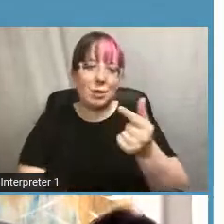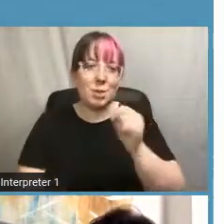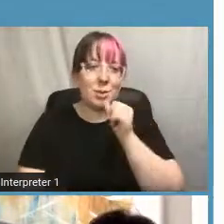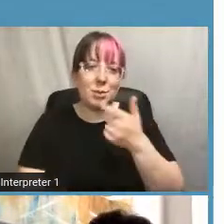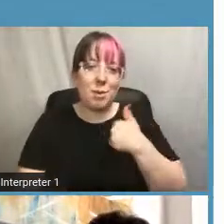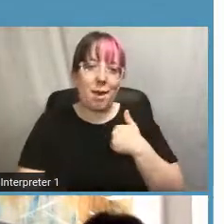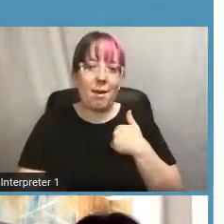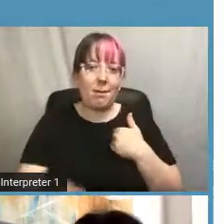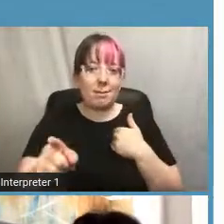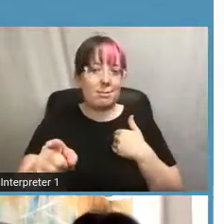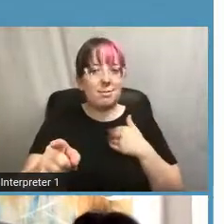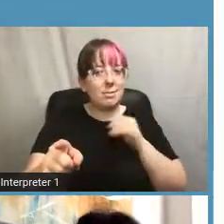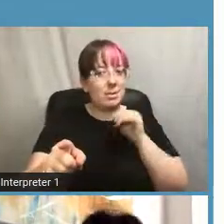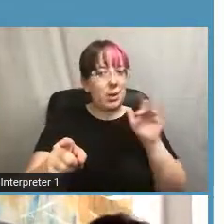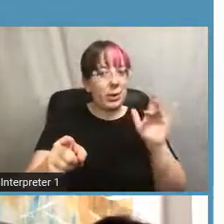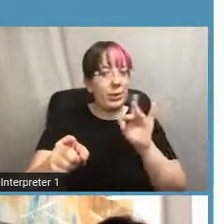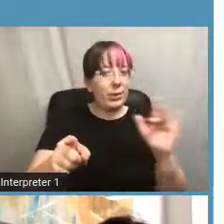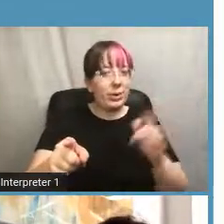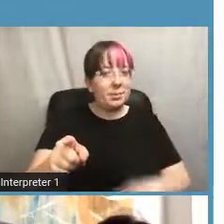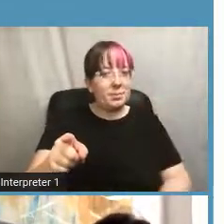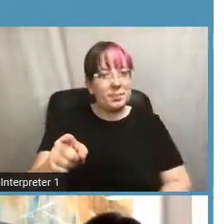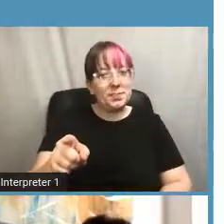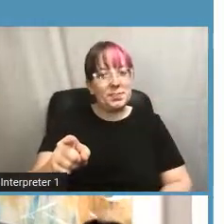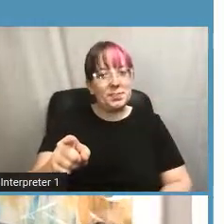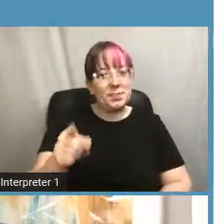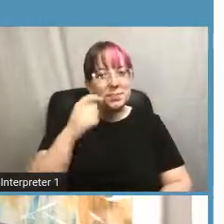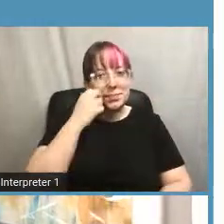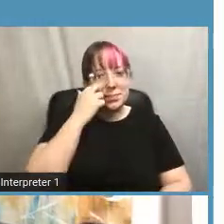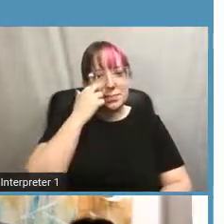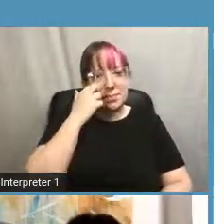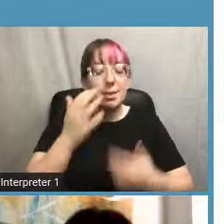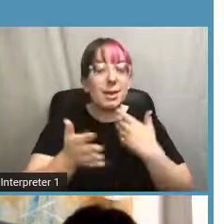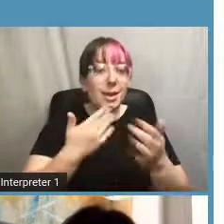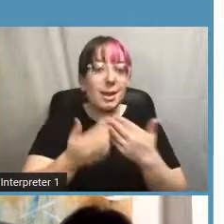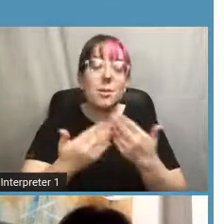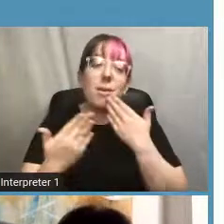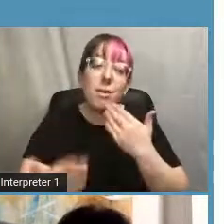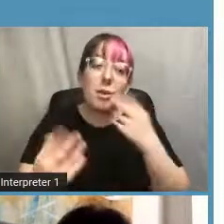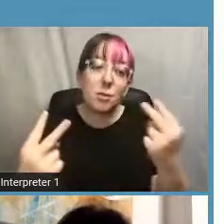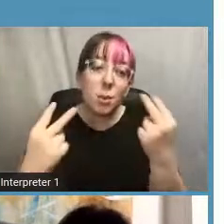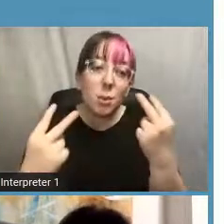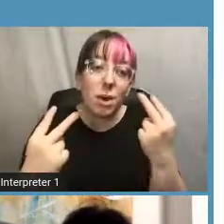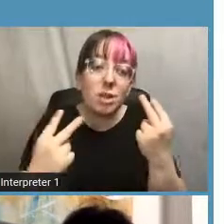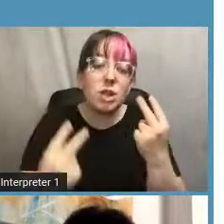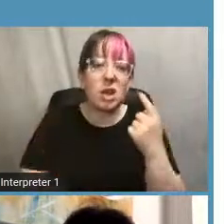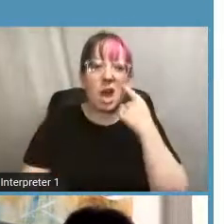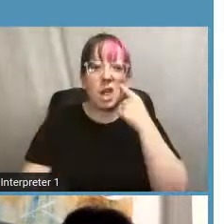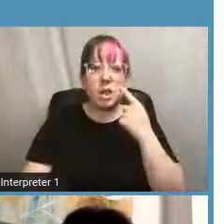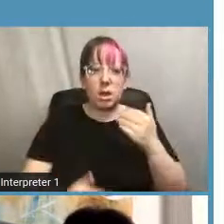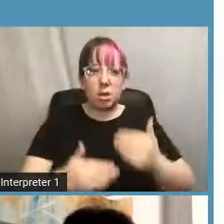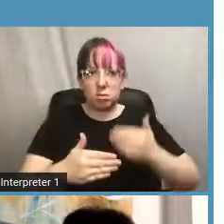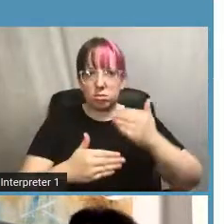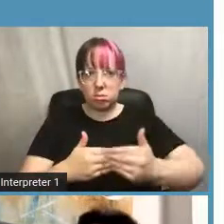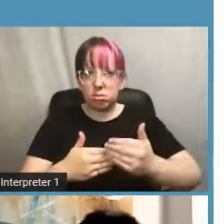out it's a pre-made slide. Anyhow, thank you for watching, and I think we're going to go to